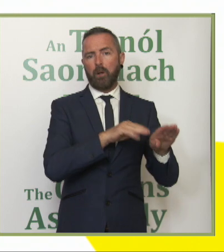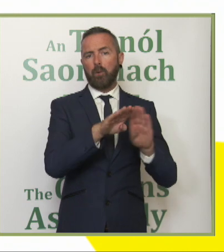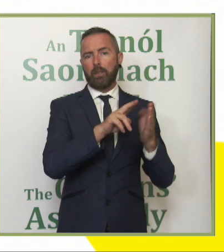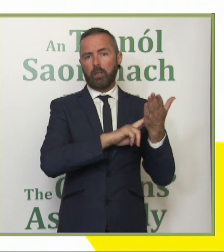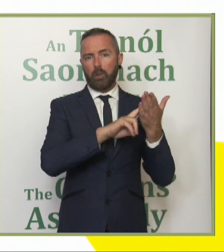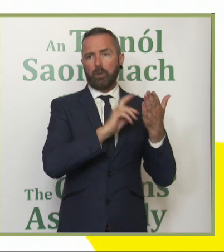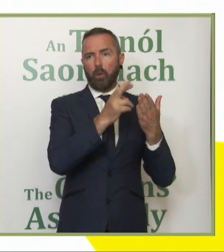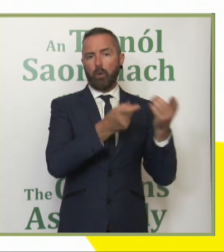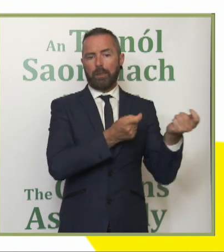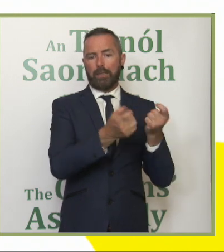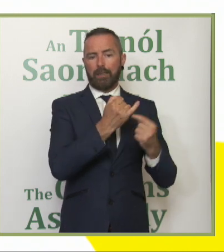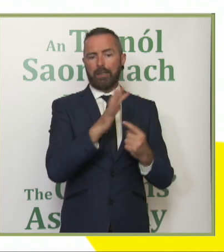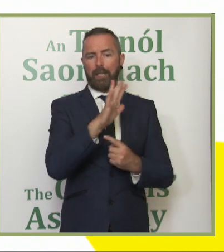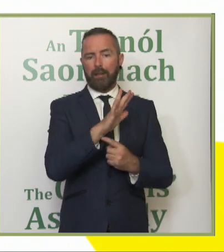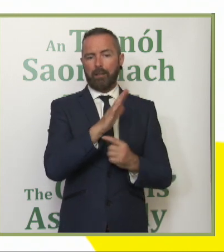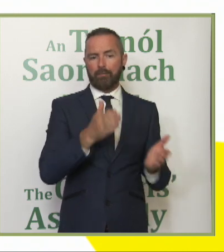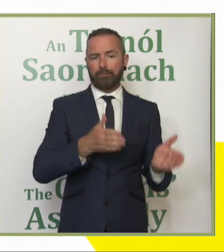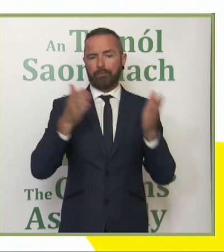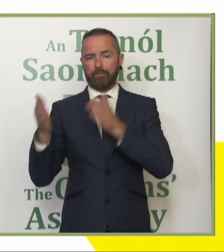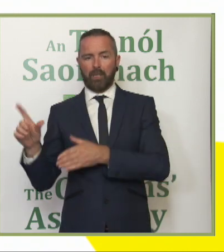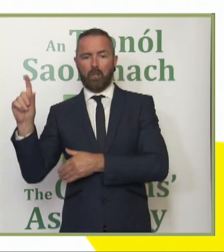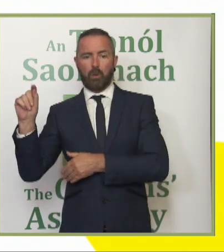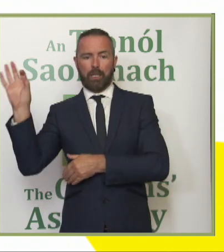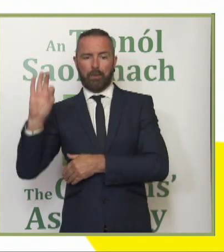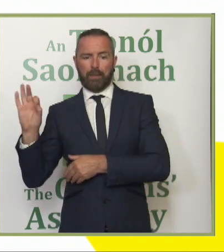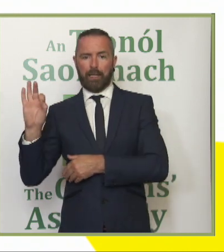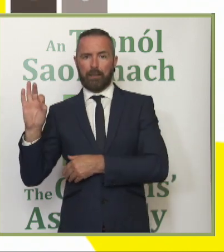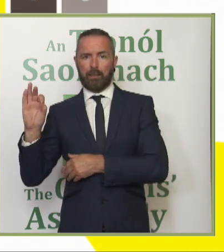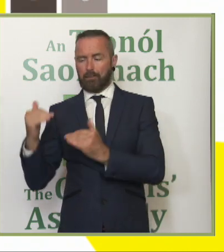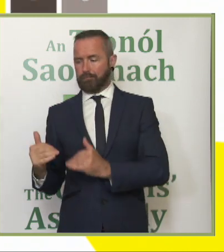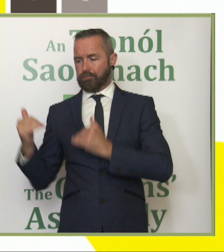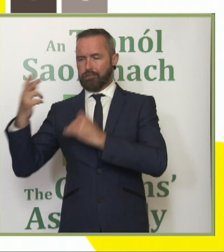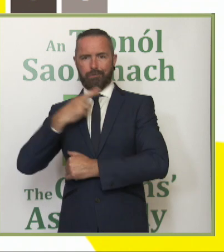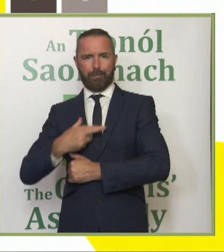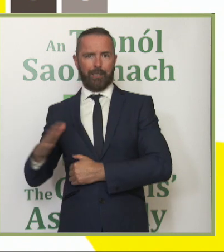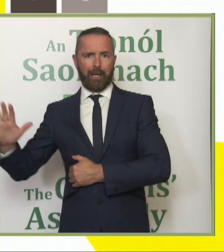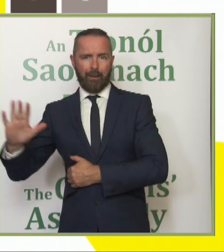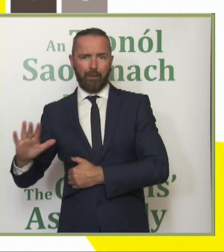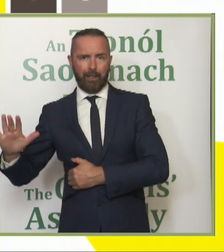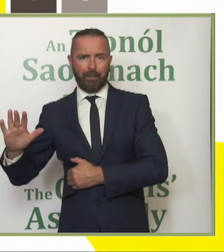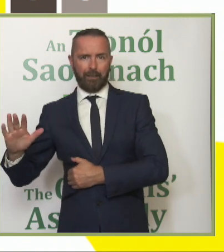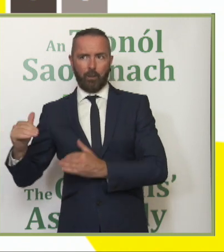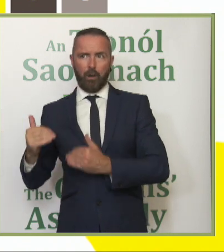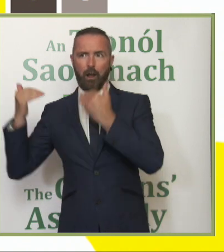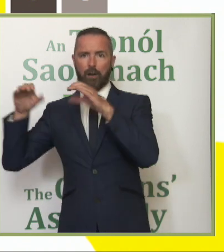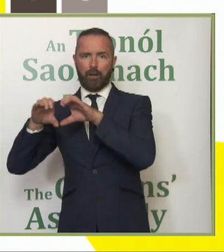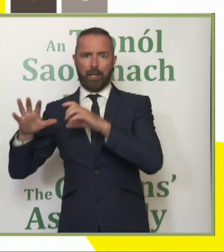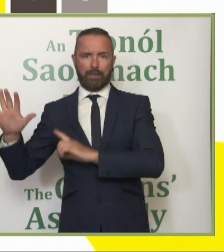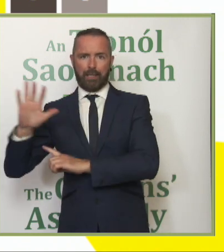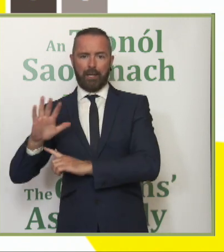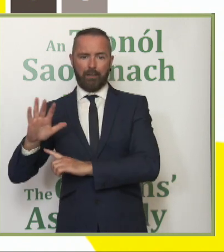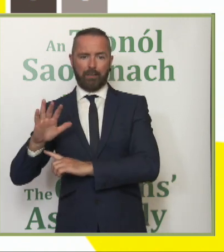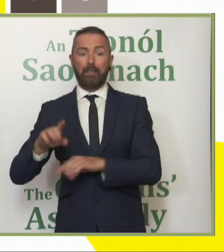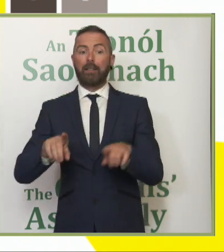using or dealing drugs in their area versus 20% of those in the least deprived areas. And similarly, so those in the